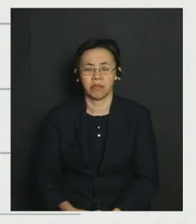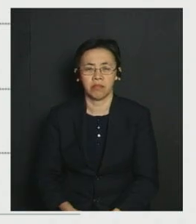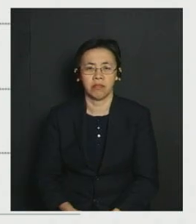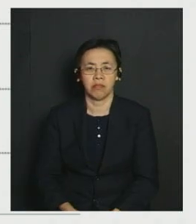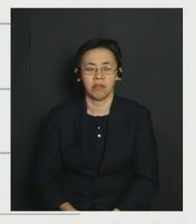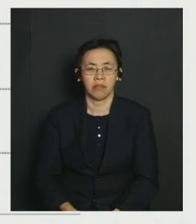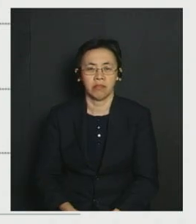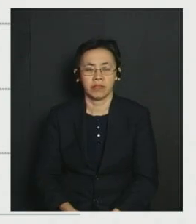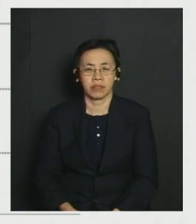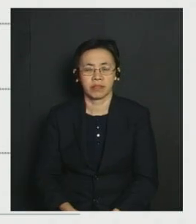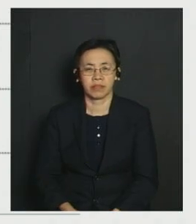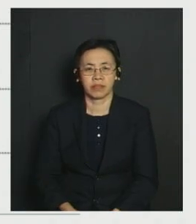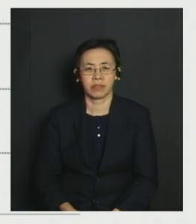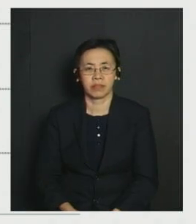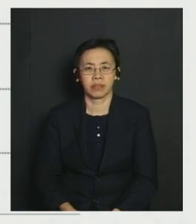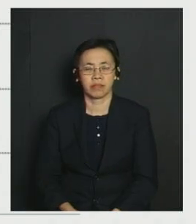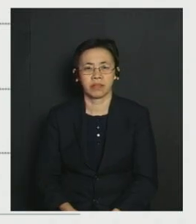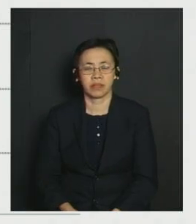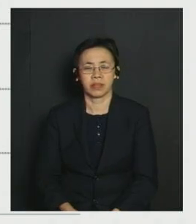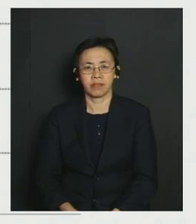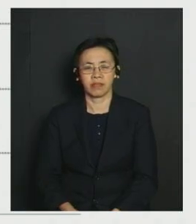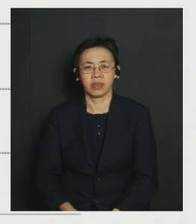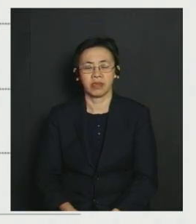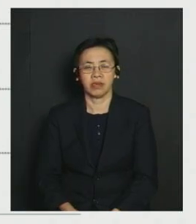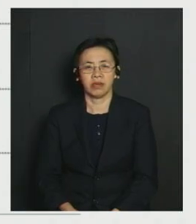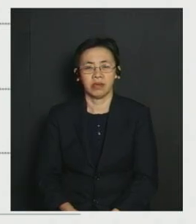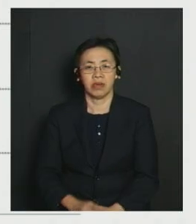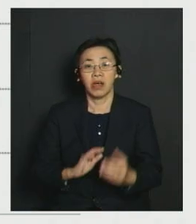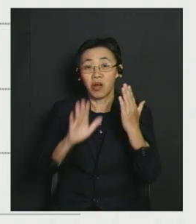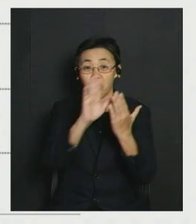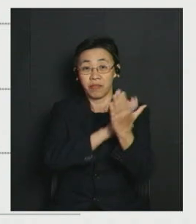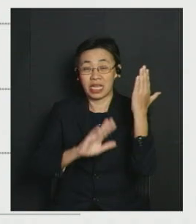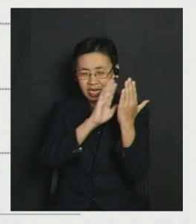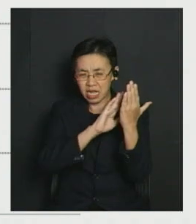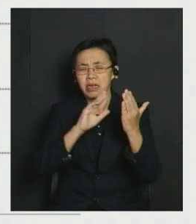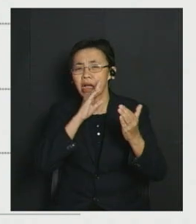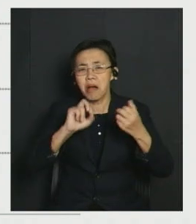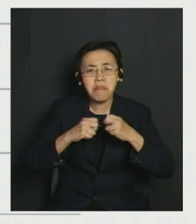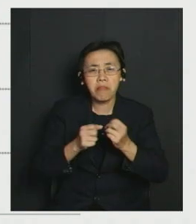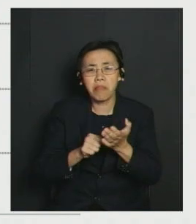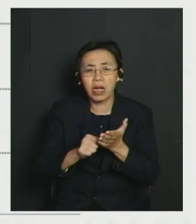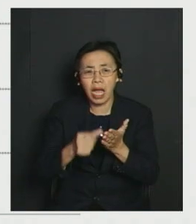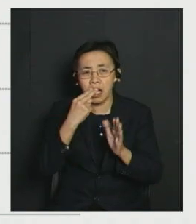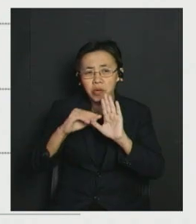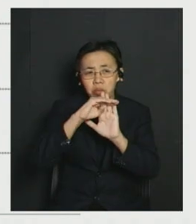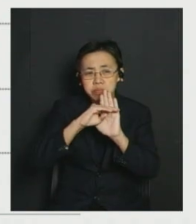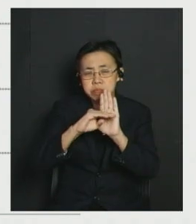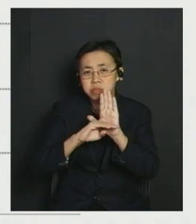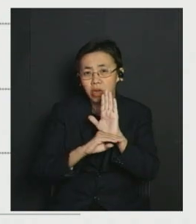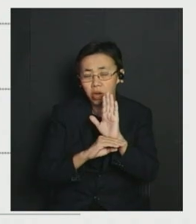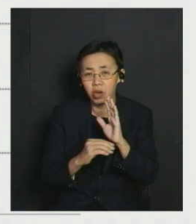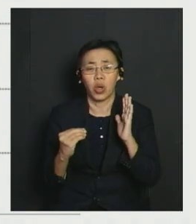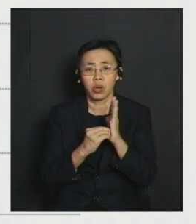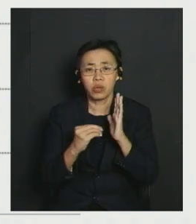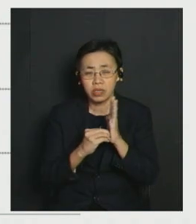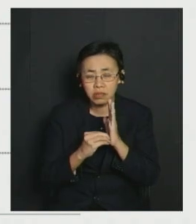But anyway, we are Bangkok authority. We need to take care, and we need to trying to see how we can solve